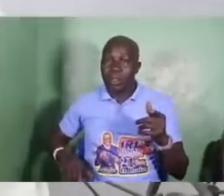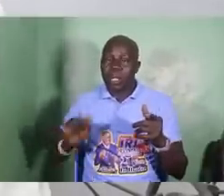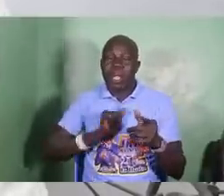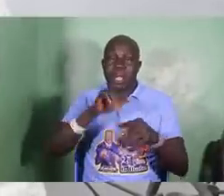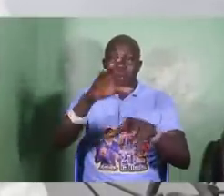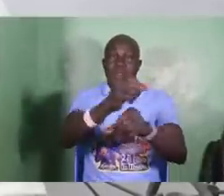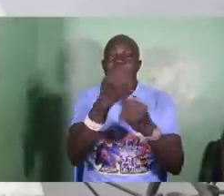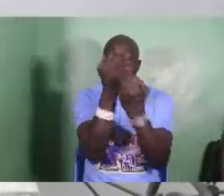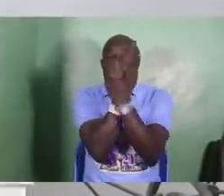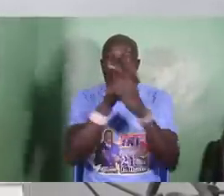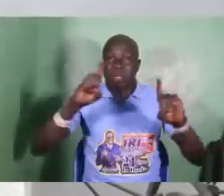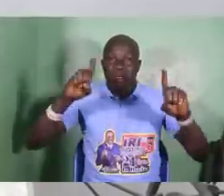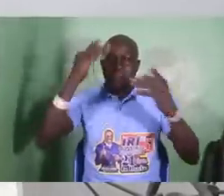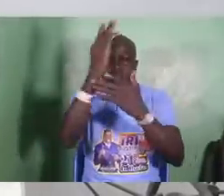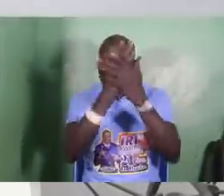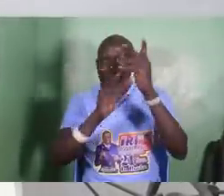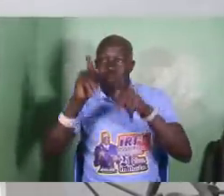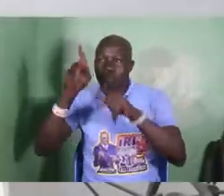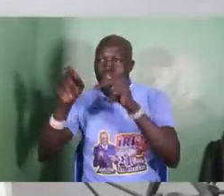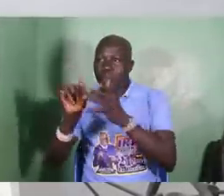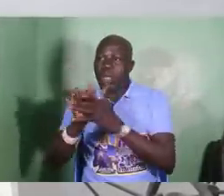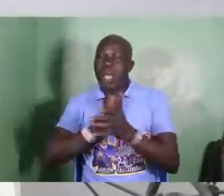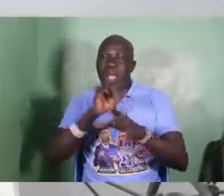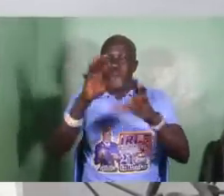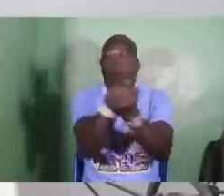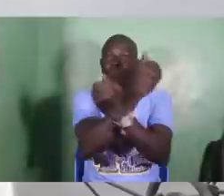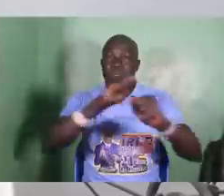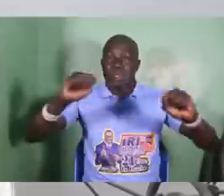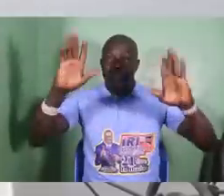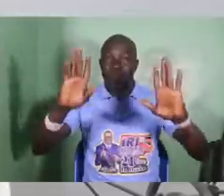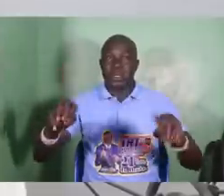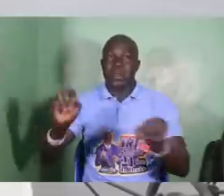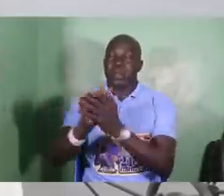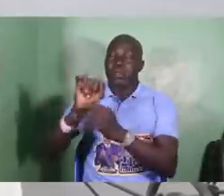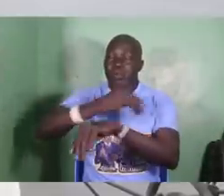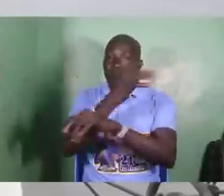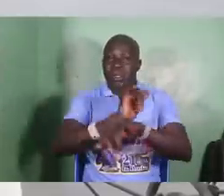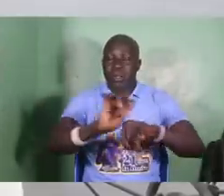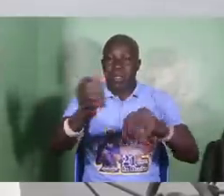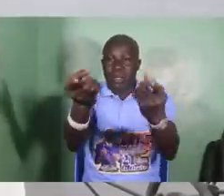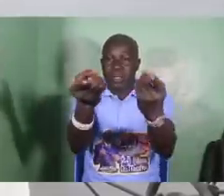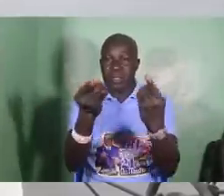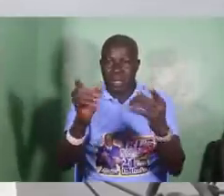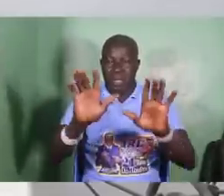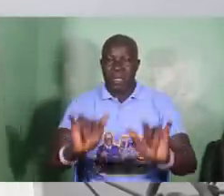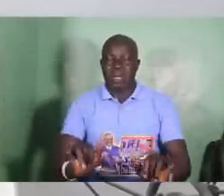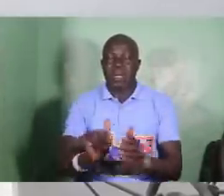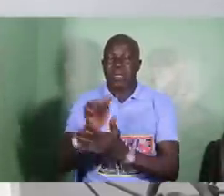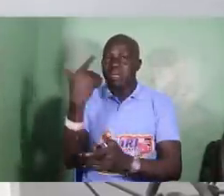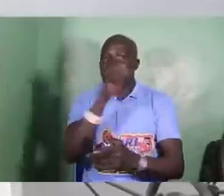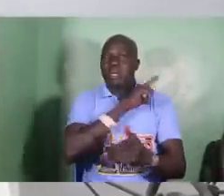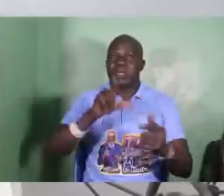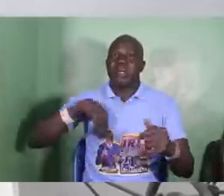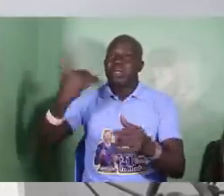And I'm going to deliver thousands of people. And I'm going to save them from the desert. The